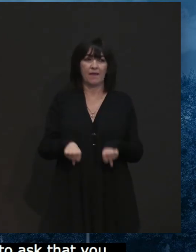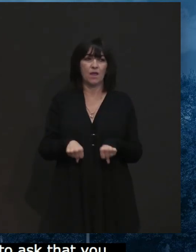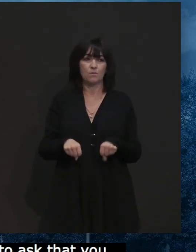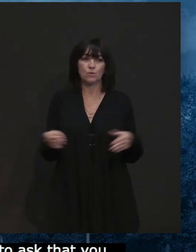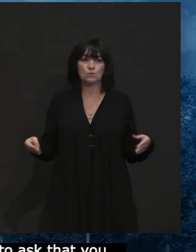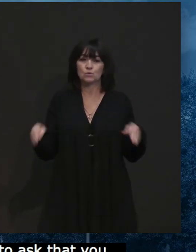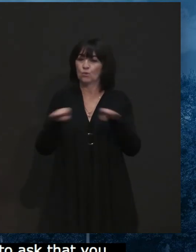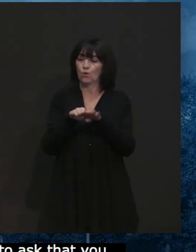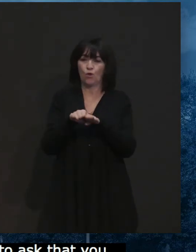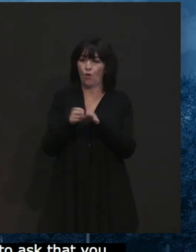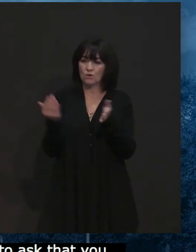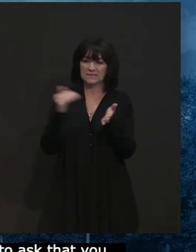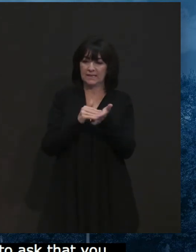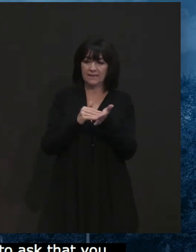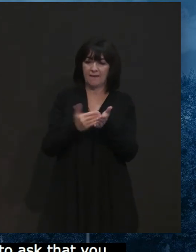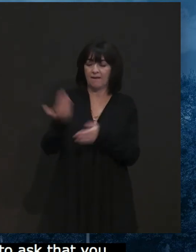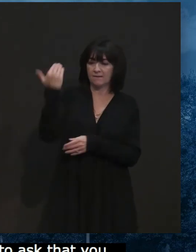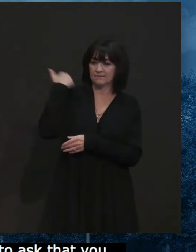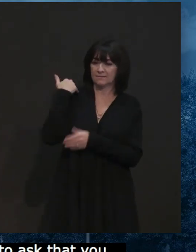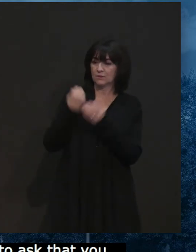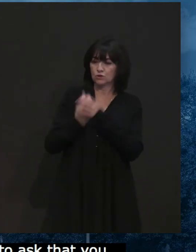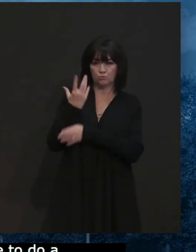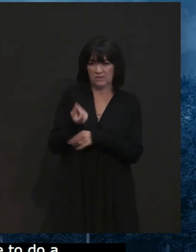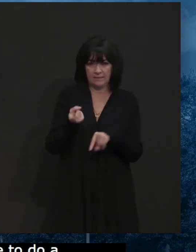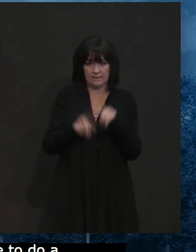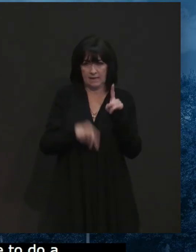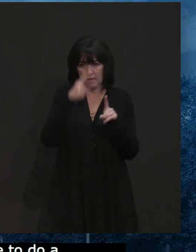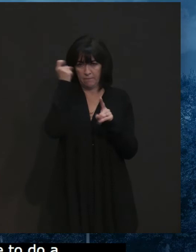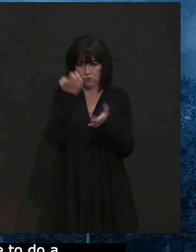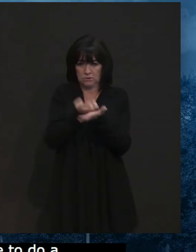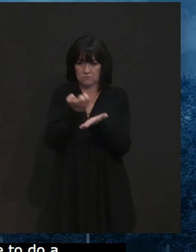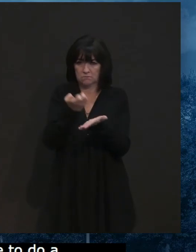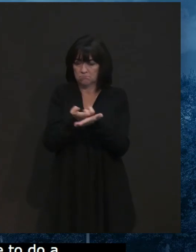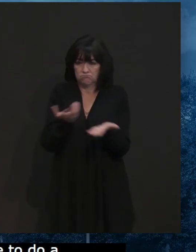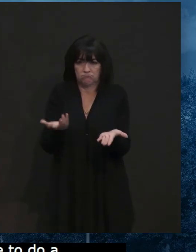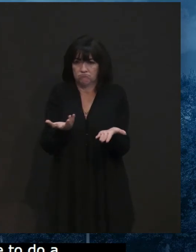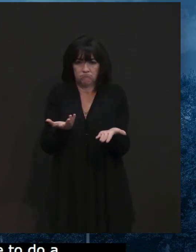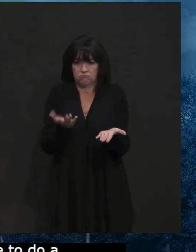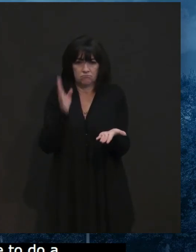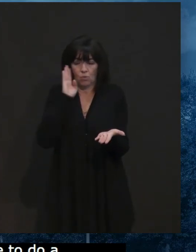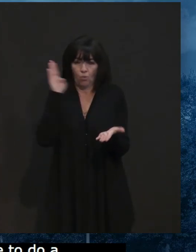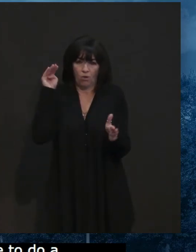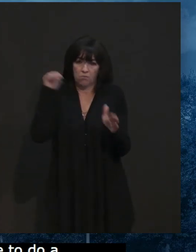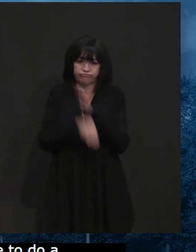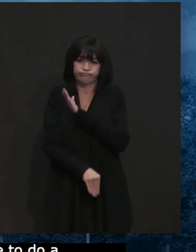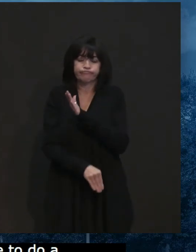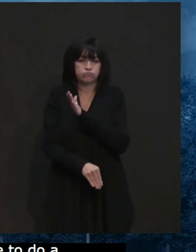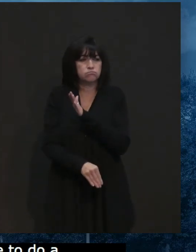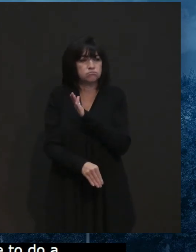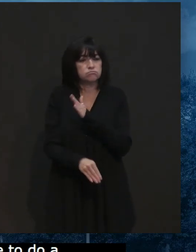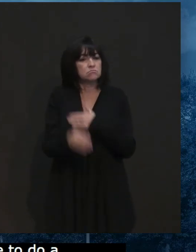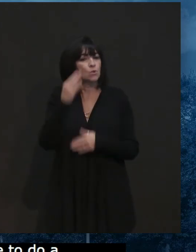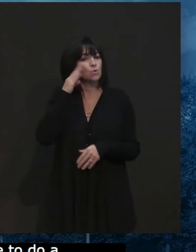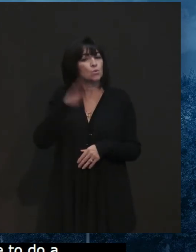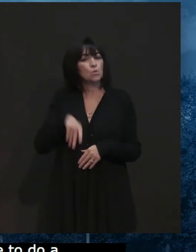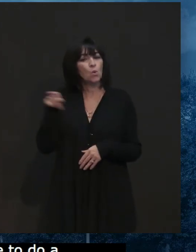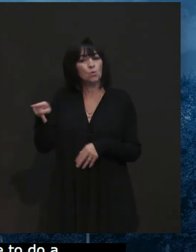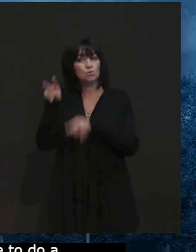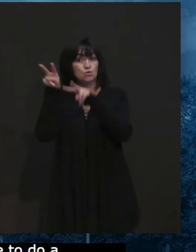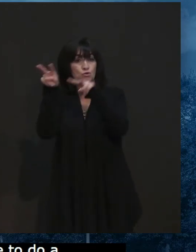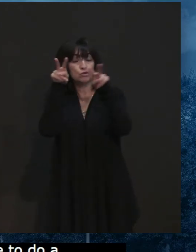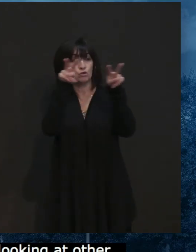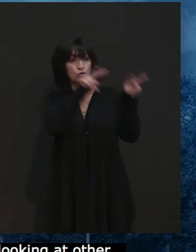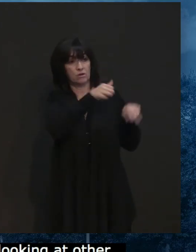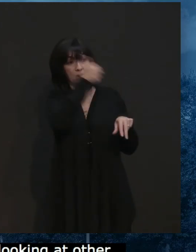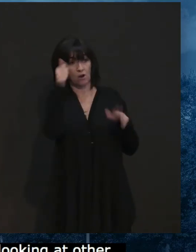went through earlier this year, that wouldn't be sustainable. So I really am curious to hear, I know that you're looking at other states to, kind of make those decisions, but am